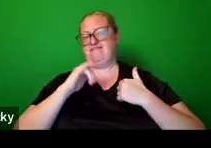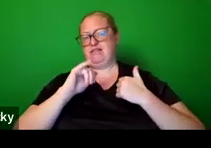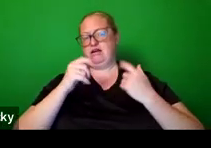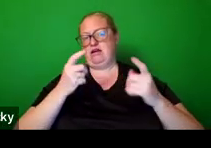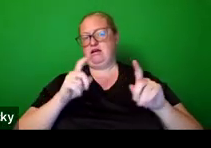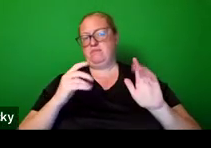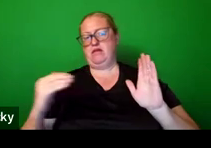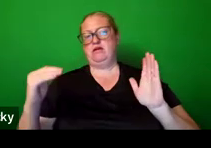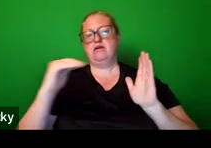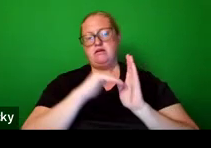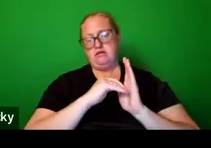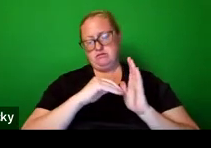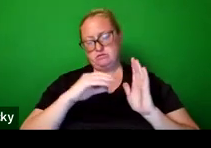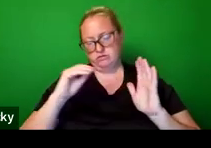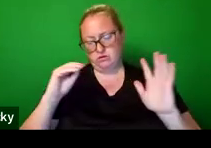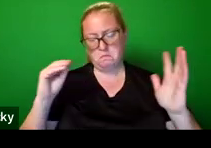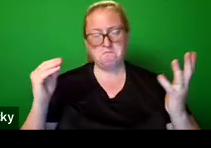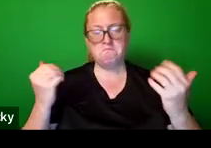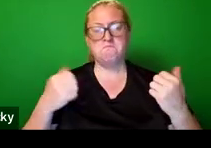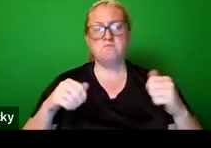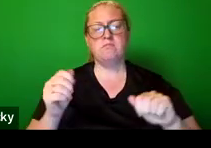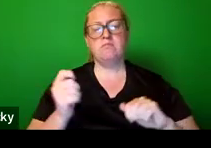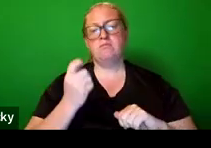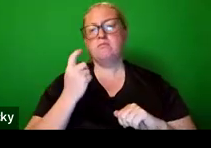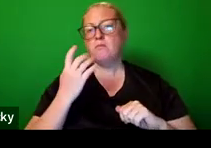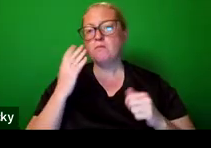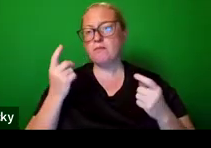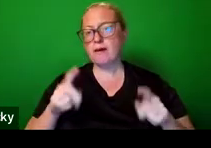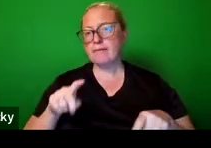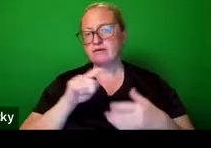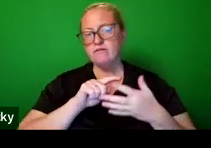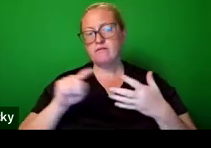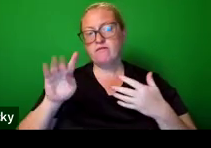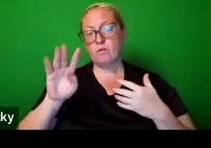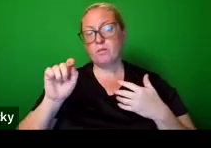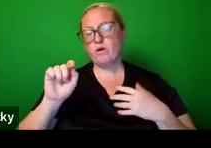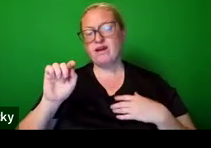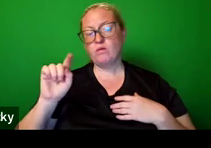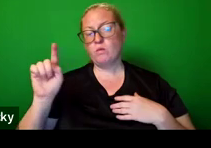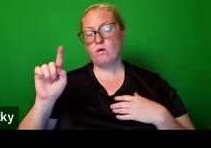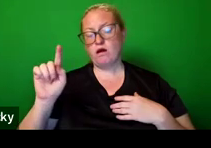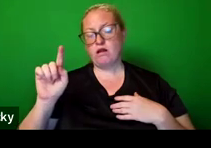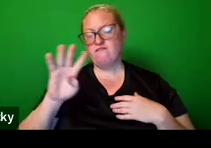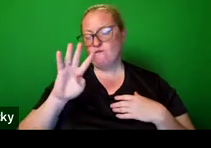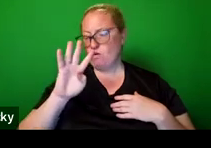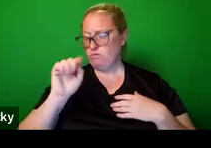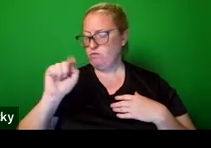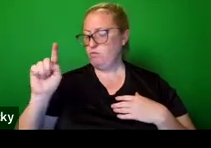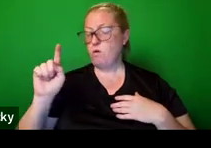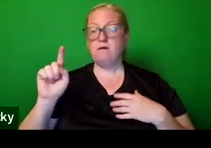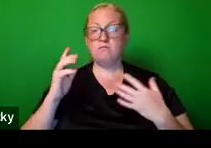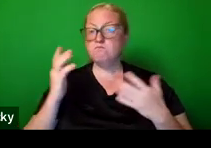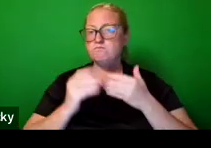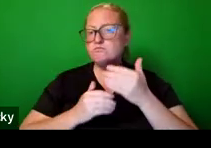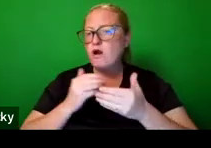understand what's happening with 4.1, what progress has been made, and if there's any additional clarification